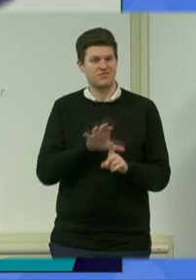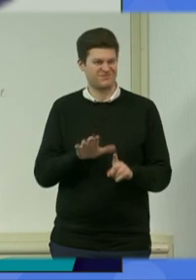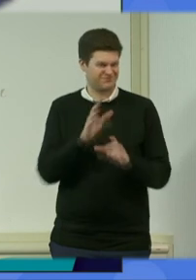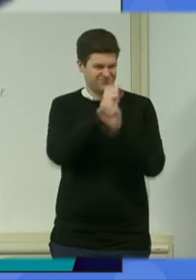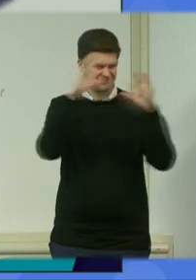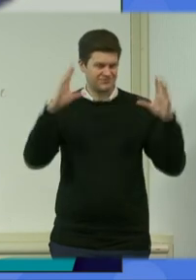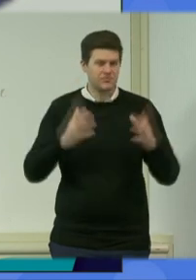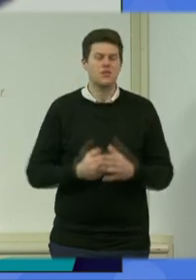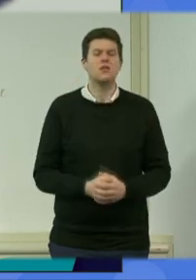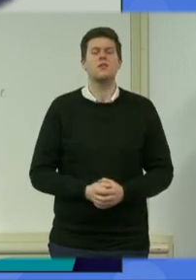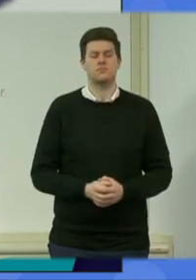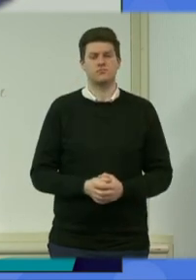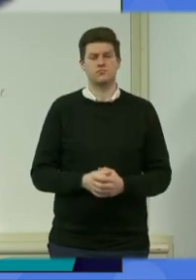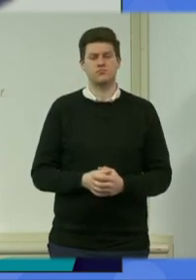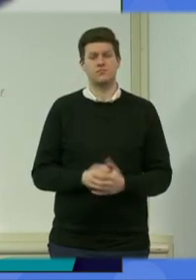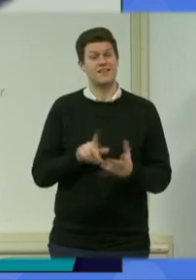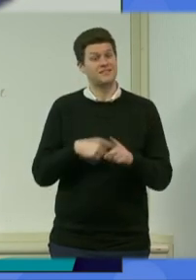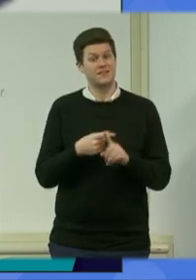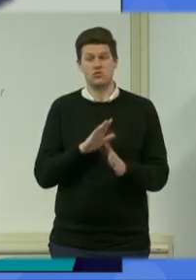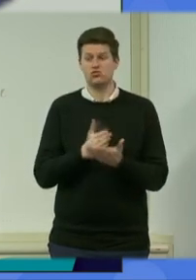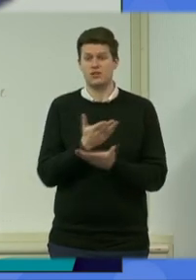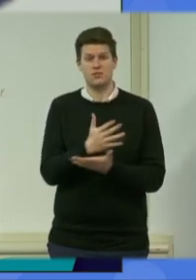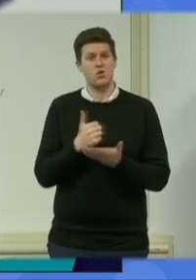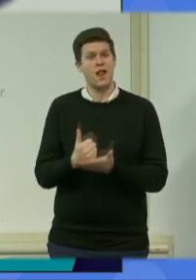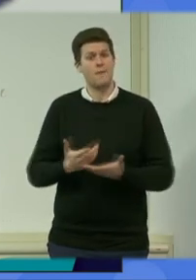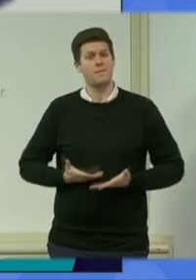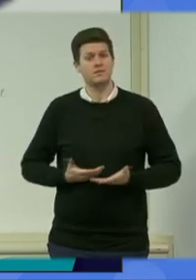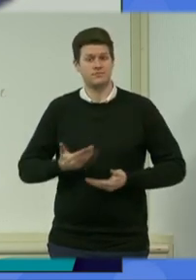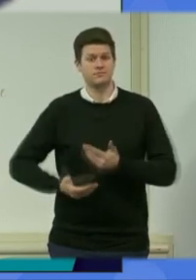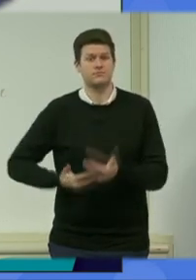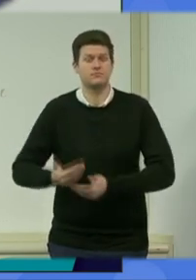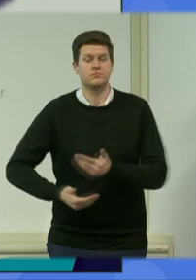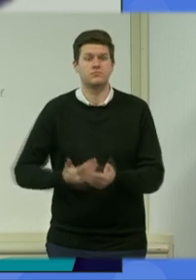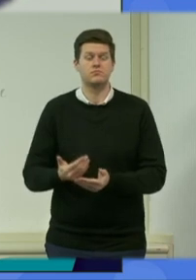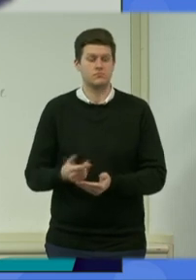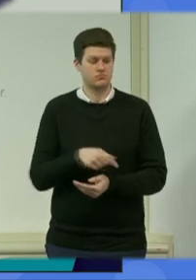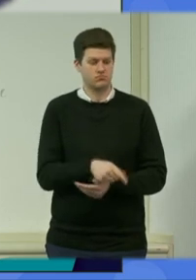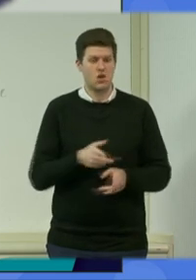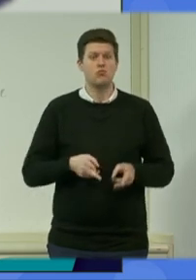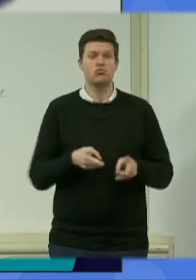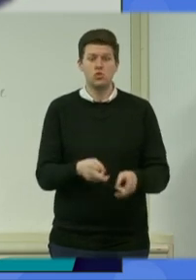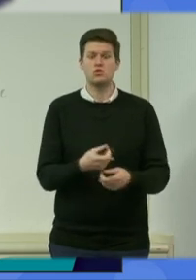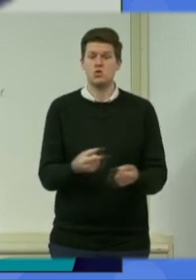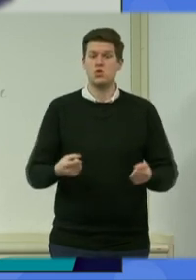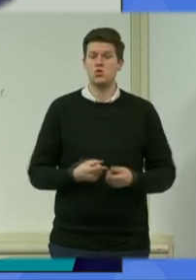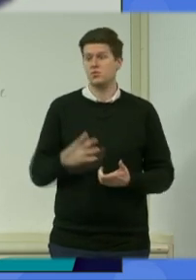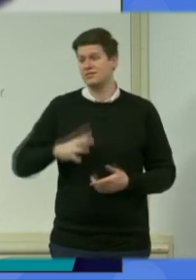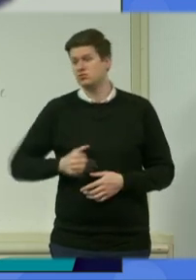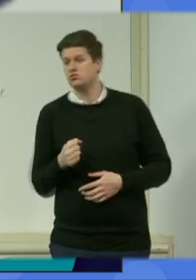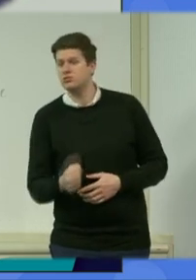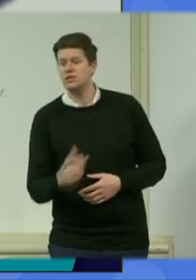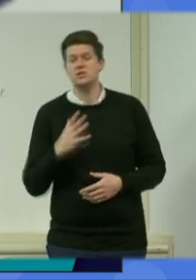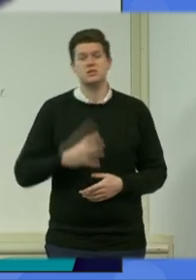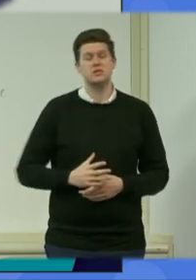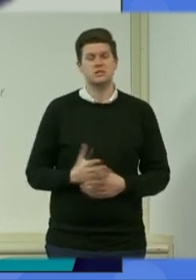where taxation is really valuable to businesses. The first is infrastructure. We need roads, we need trains, we need customers to come to our shops, we need to be able to